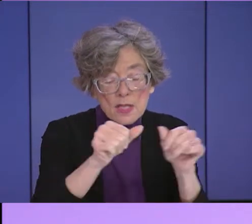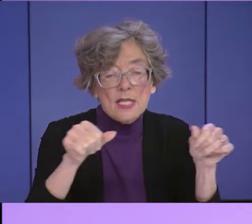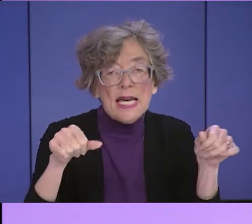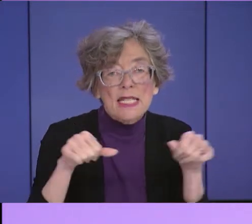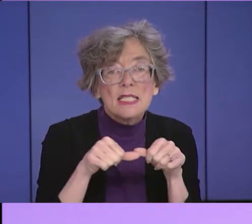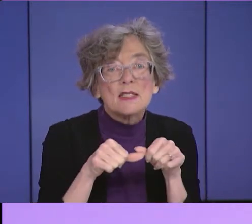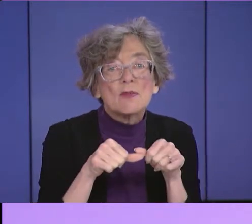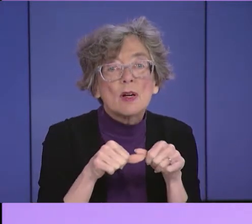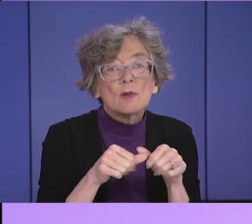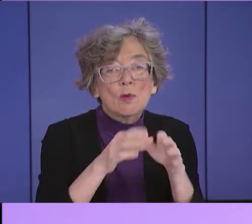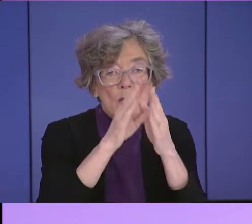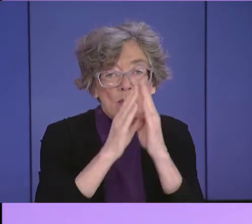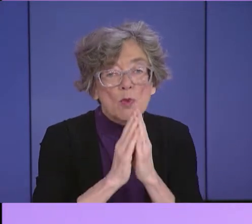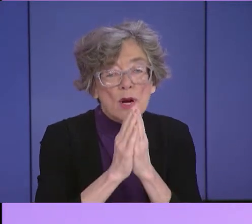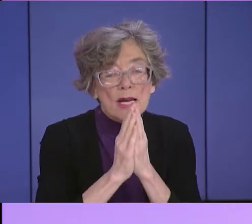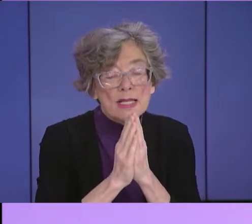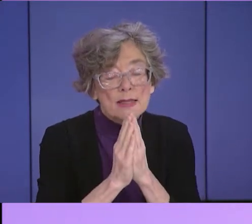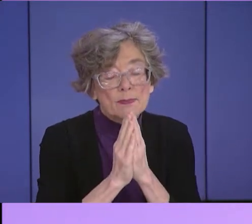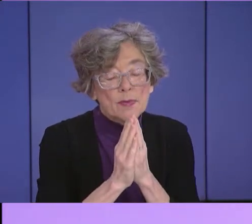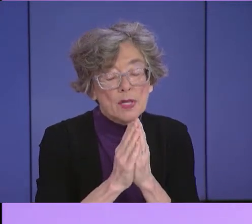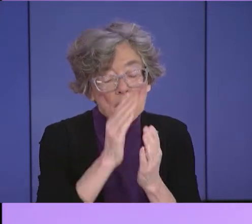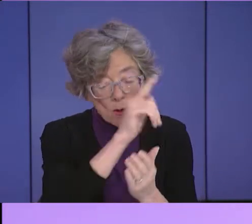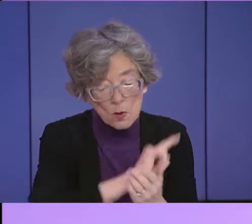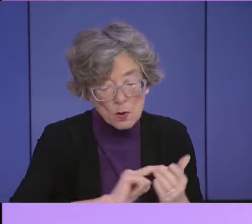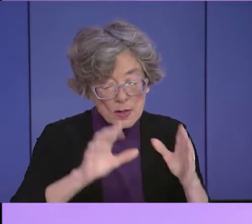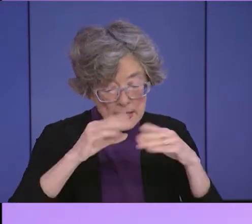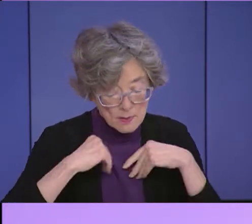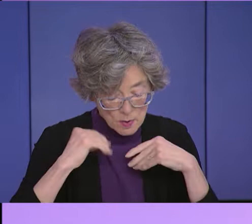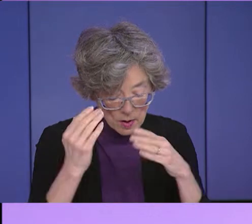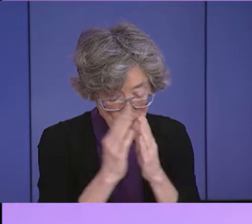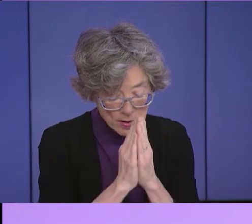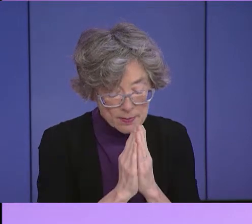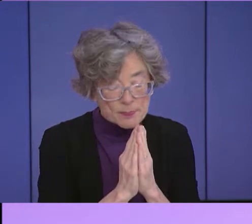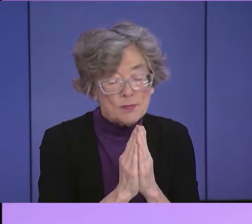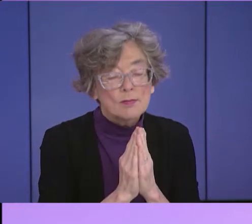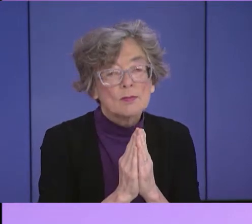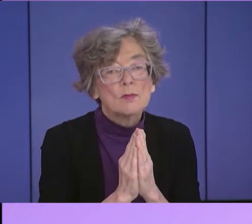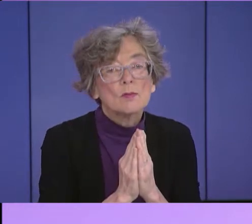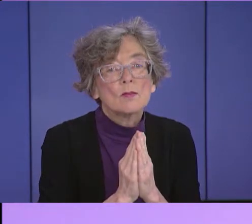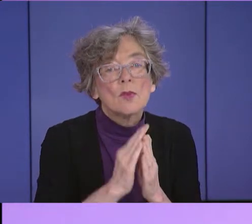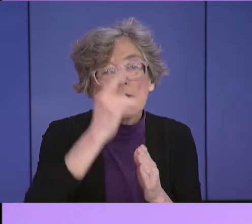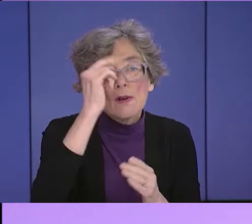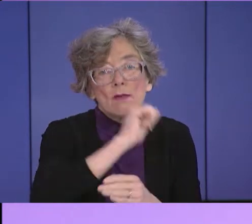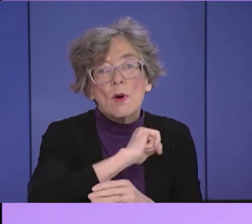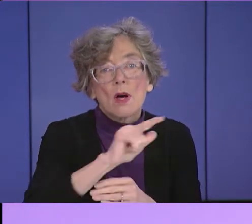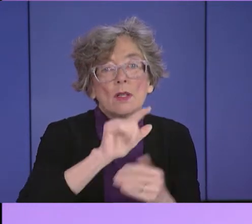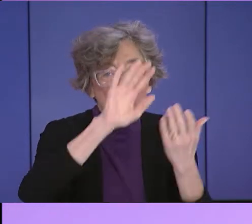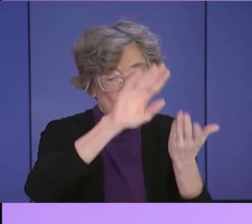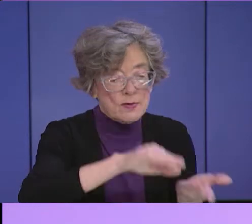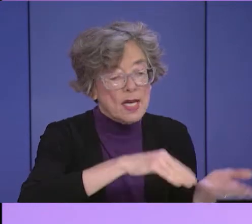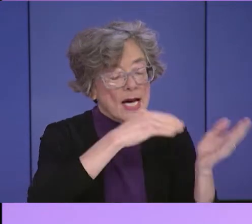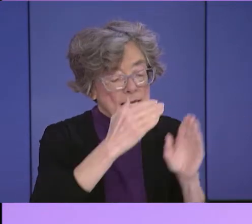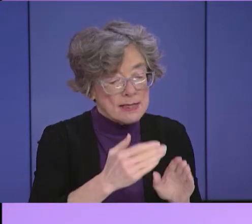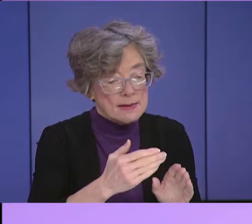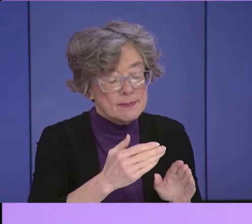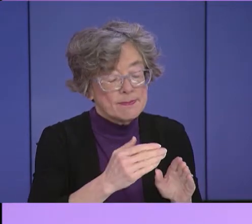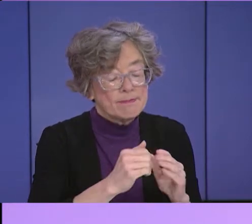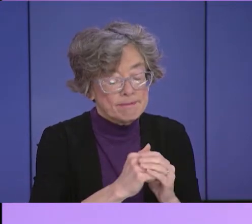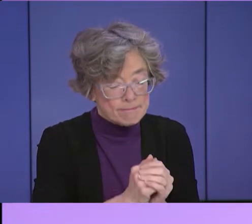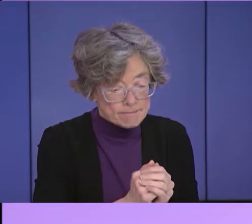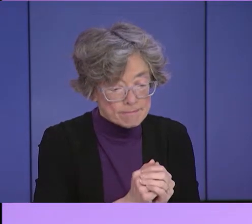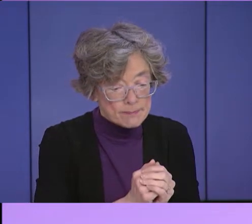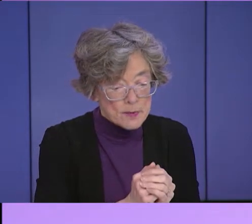Rockford, let us pray to the Lord. Lord, hear our prayer. For all those who have died,